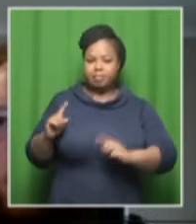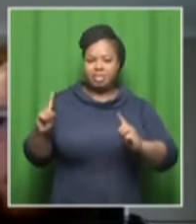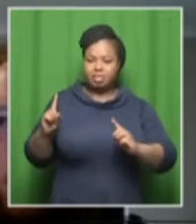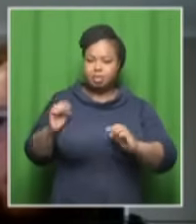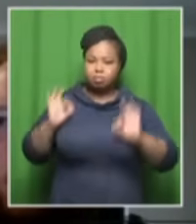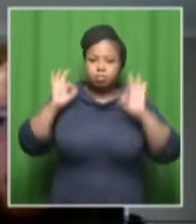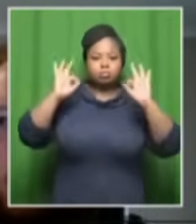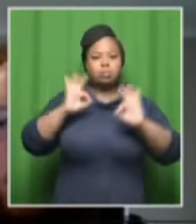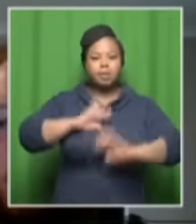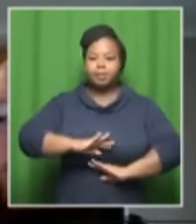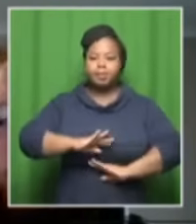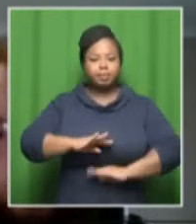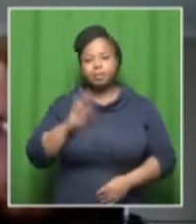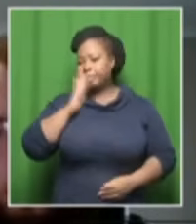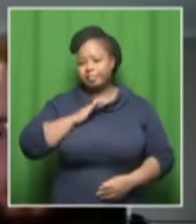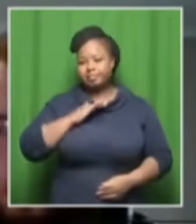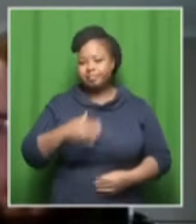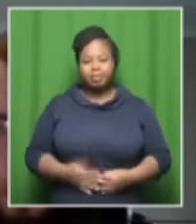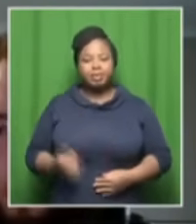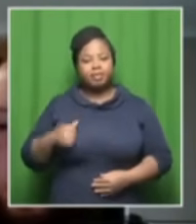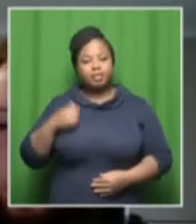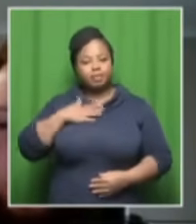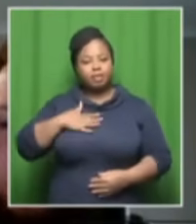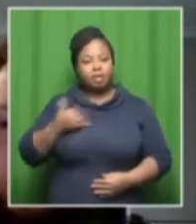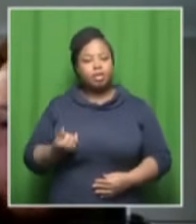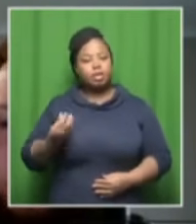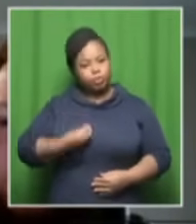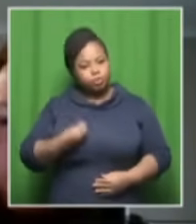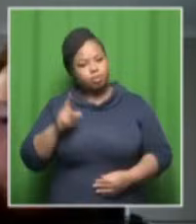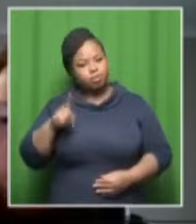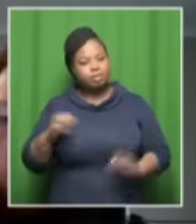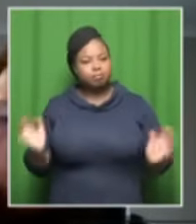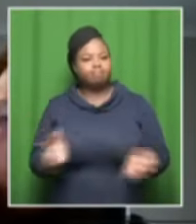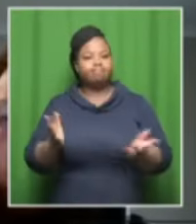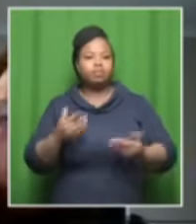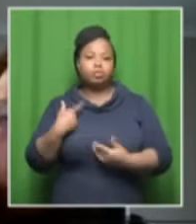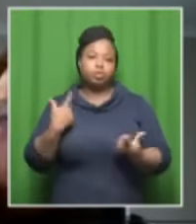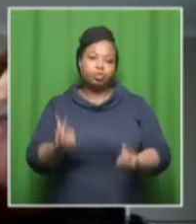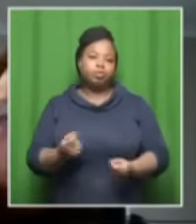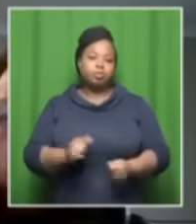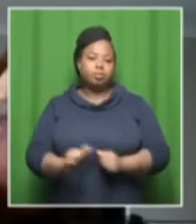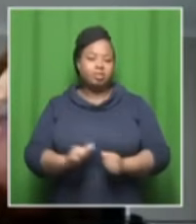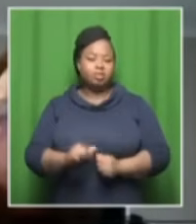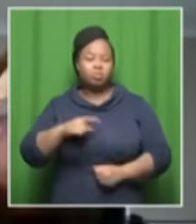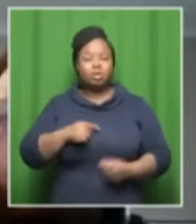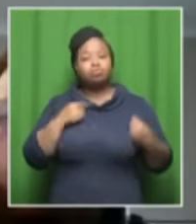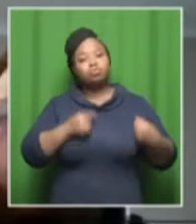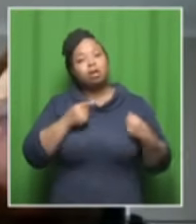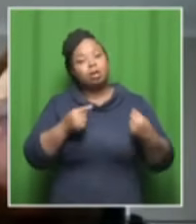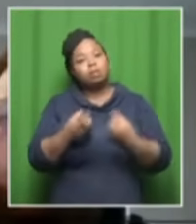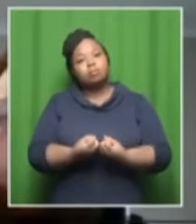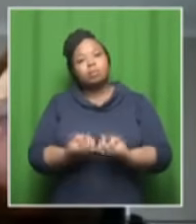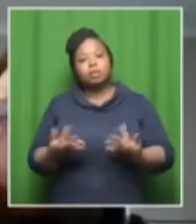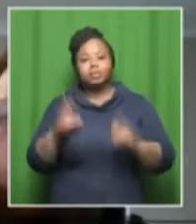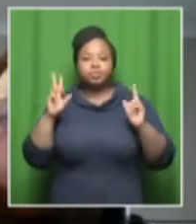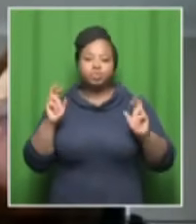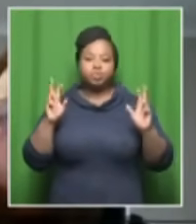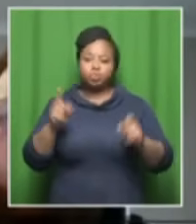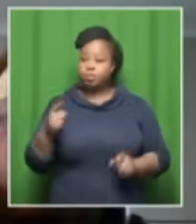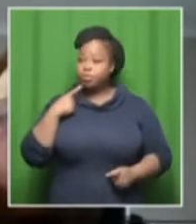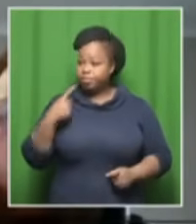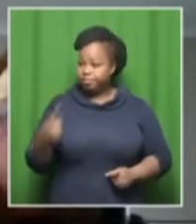be today. I feel like the youth has to be encouraged to do better. We struggle with a lot of issues, like we